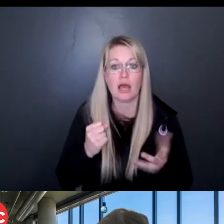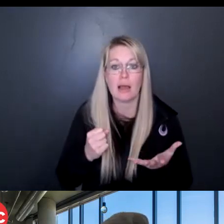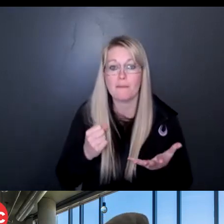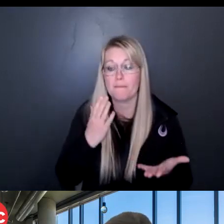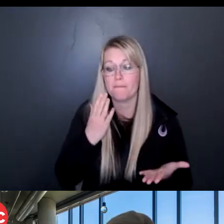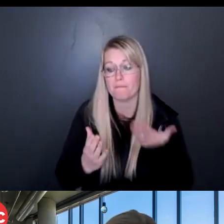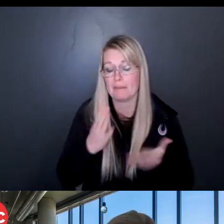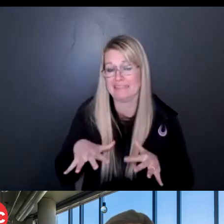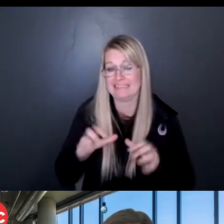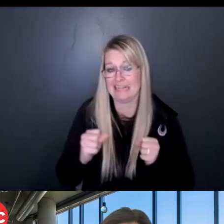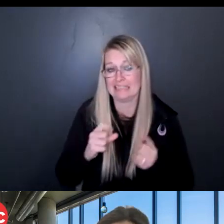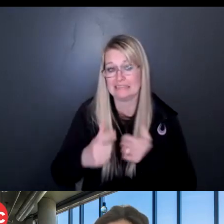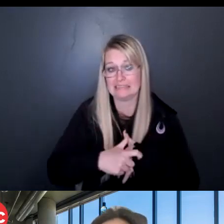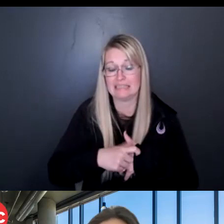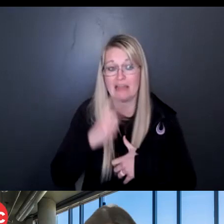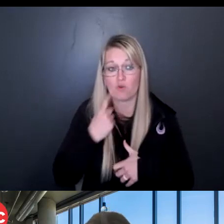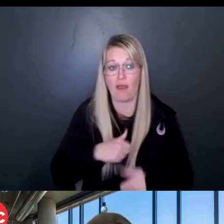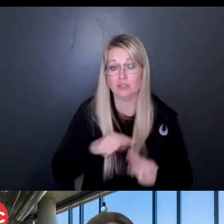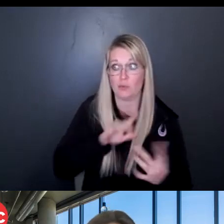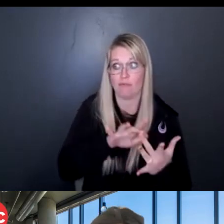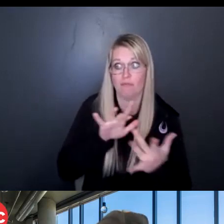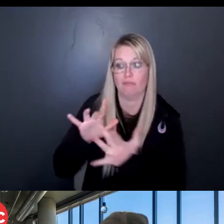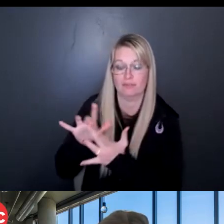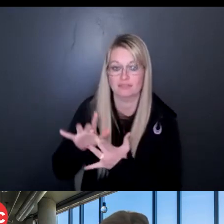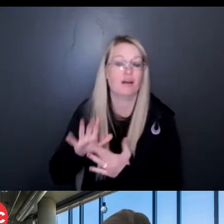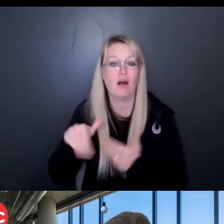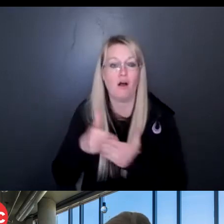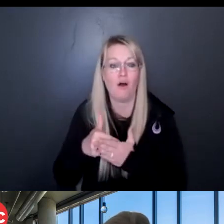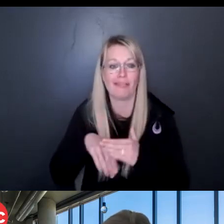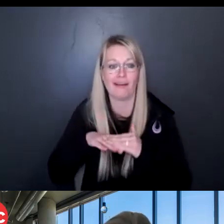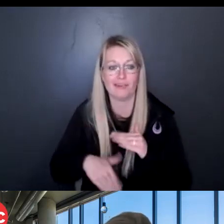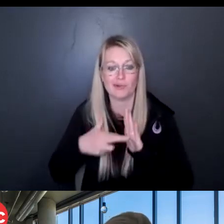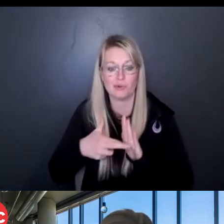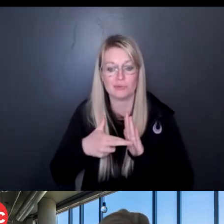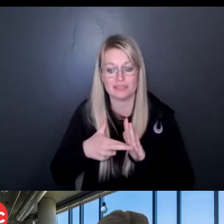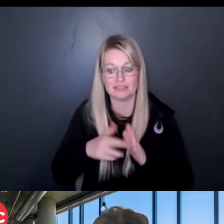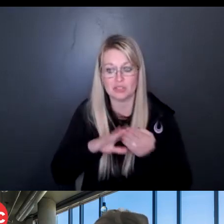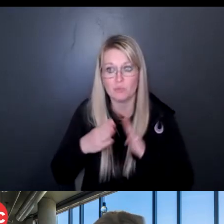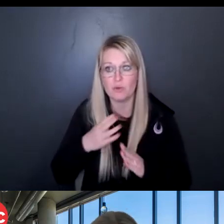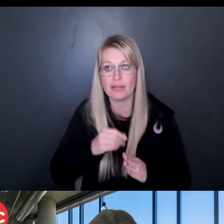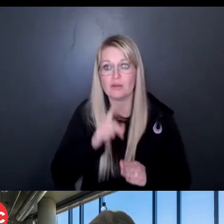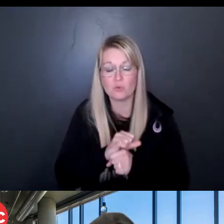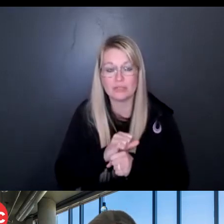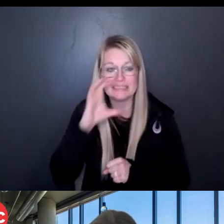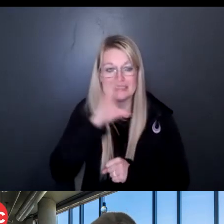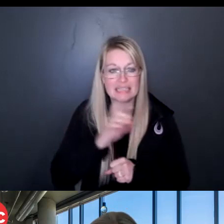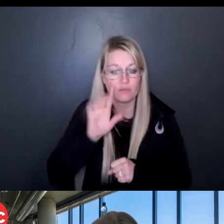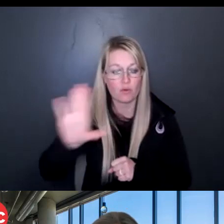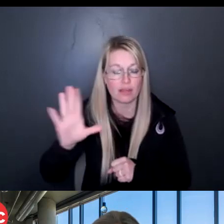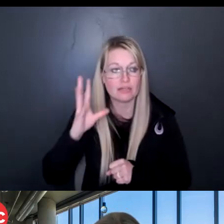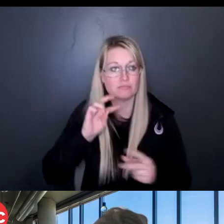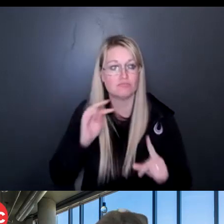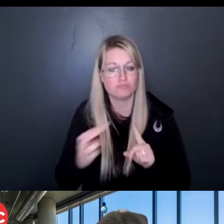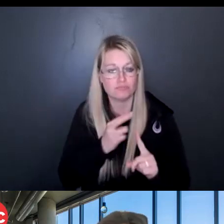It might take a while for us to kind of reach out to all of the kind of the underrepresented communities and truly kind of seek for everyone's perspectives and experience,